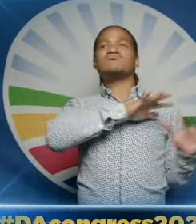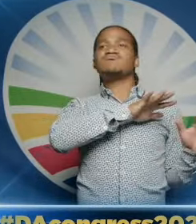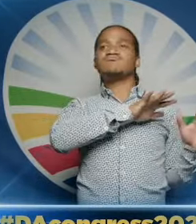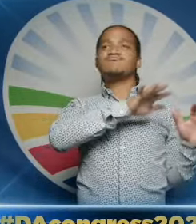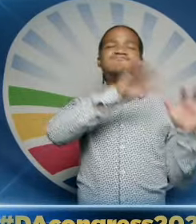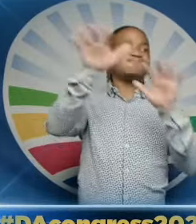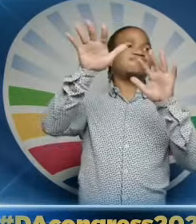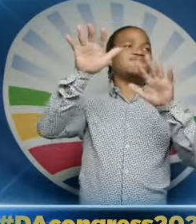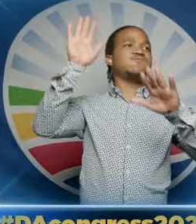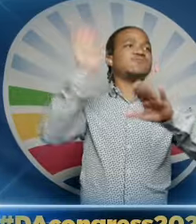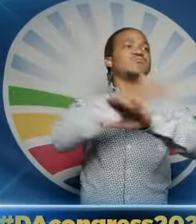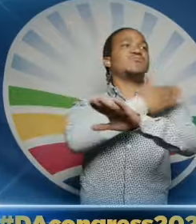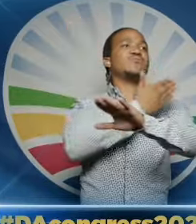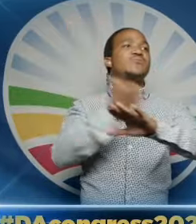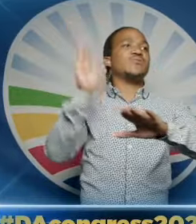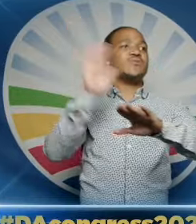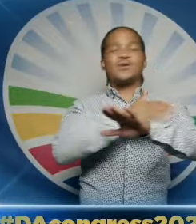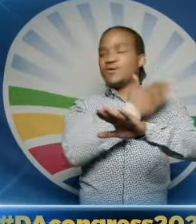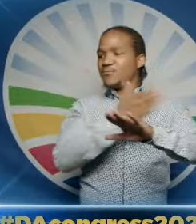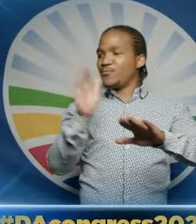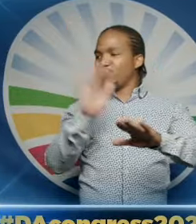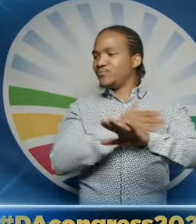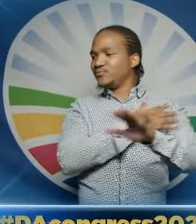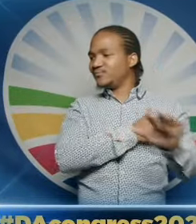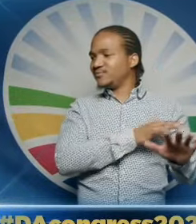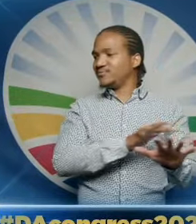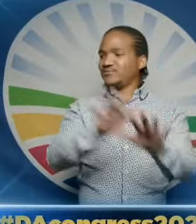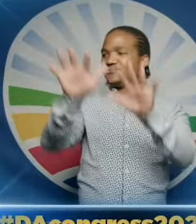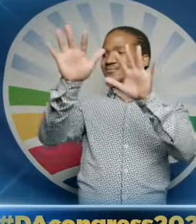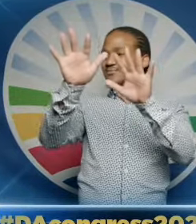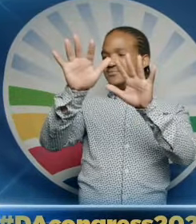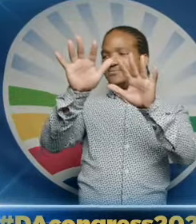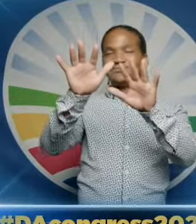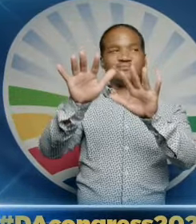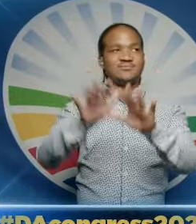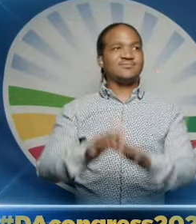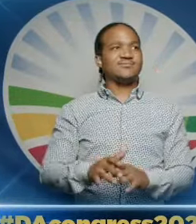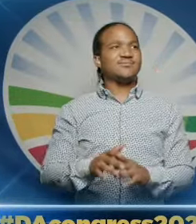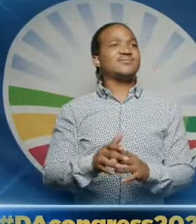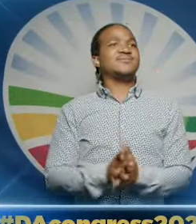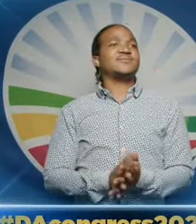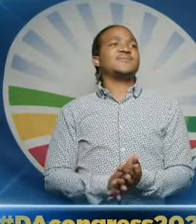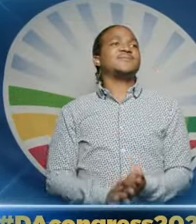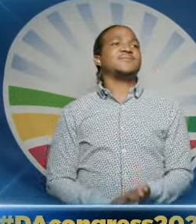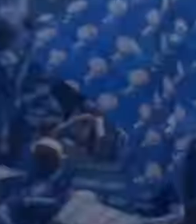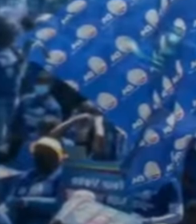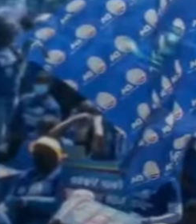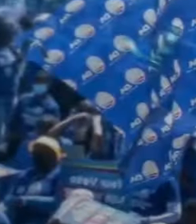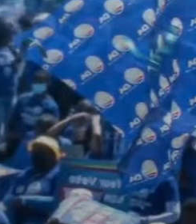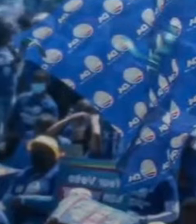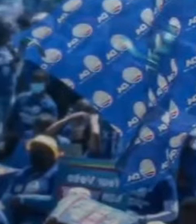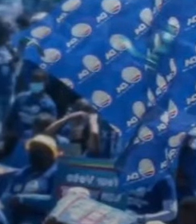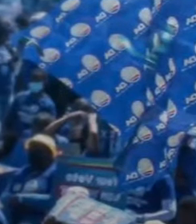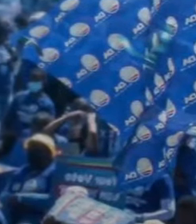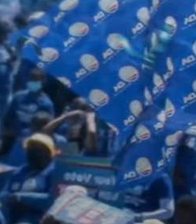the stage to your musical performances and then the candidate speeches. Good to